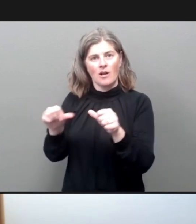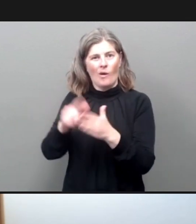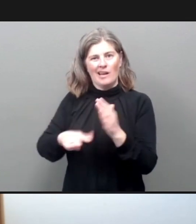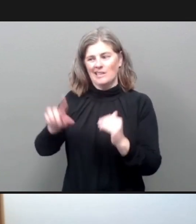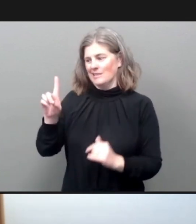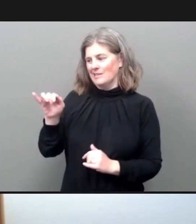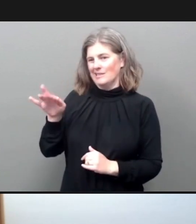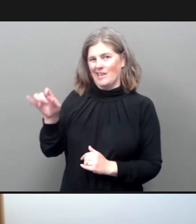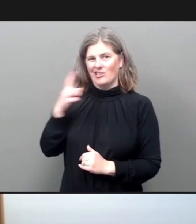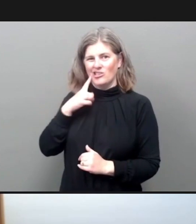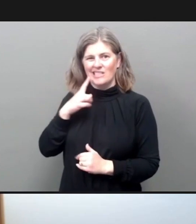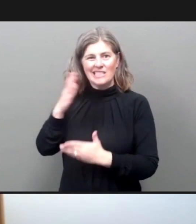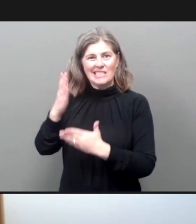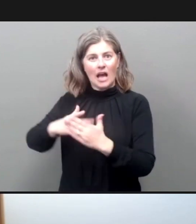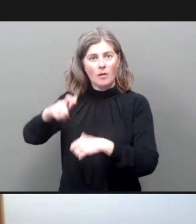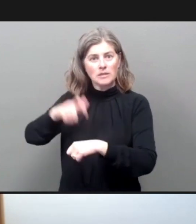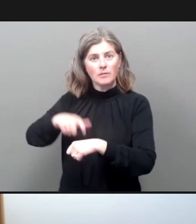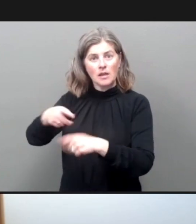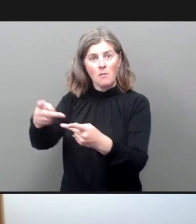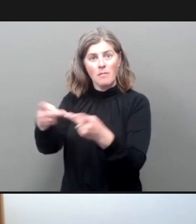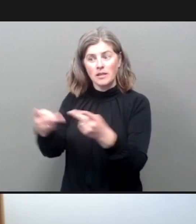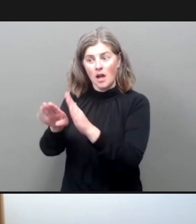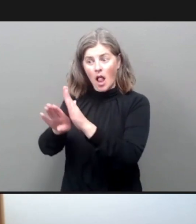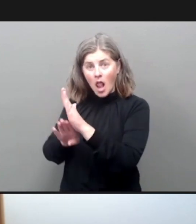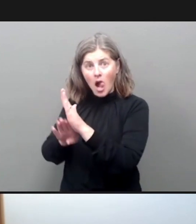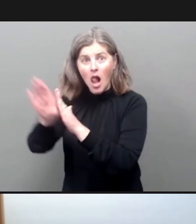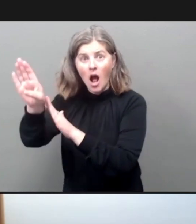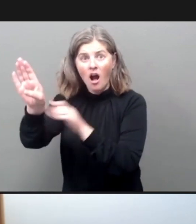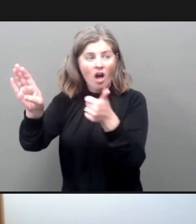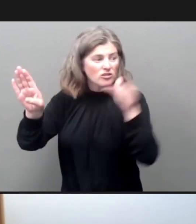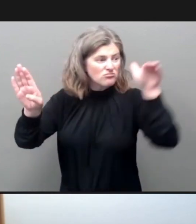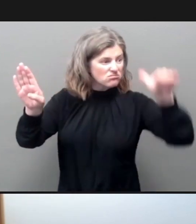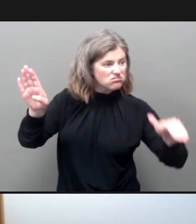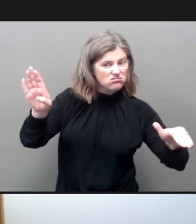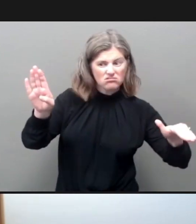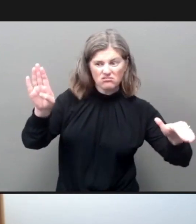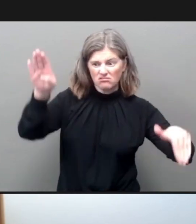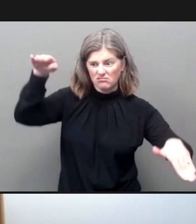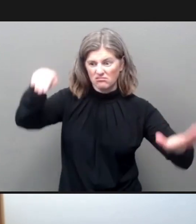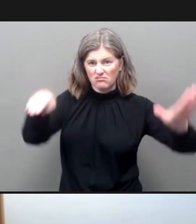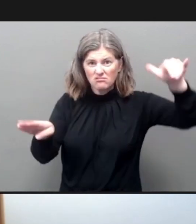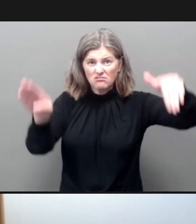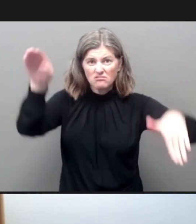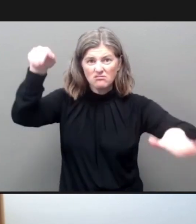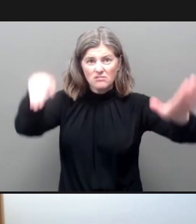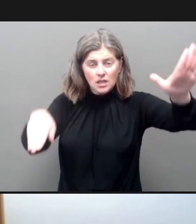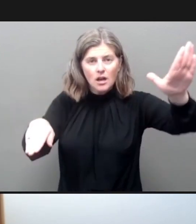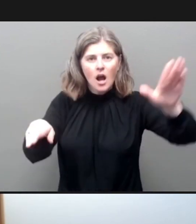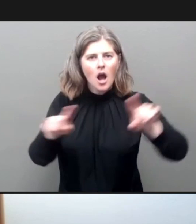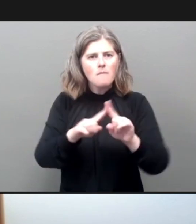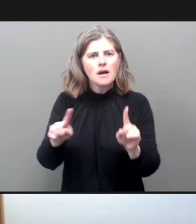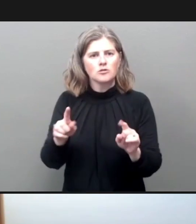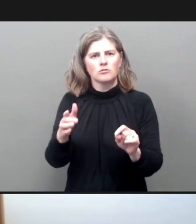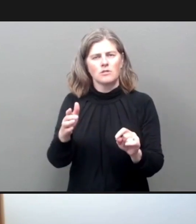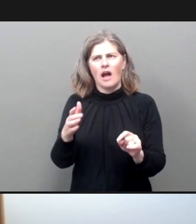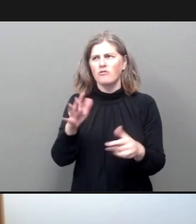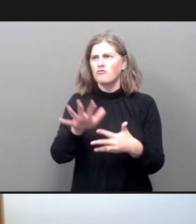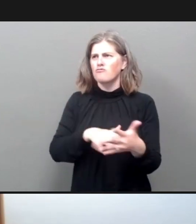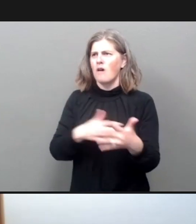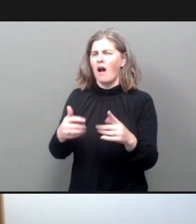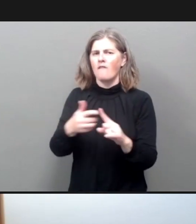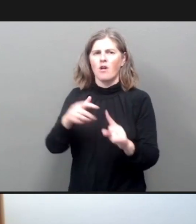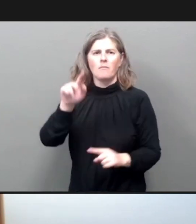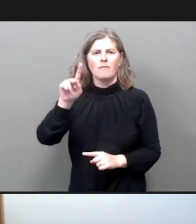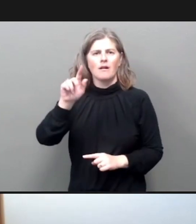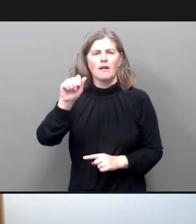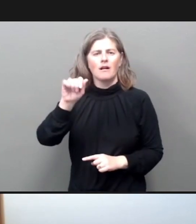at certain points in time, some places are having a surge and others are not. But there is a good graph from, I think, Kaiser Family